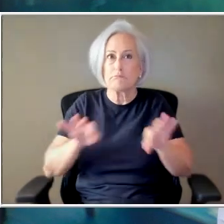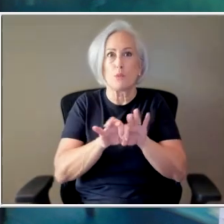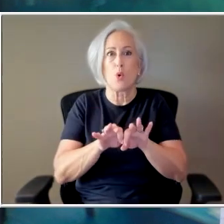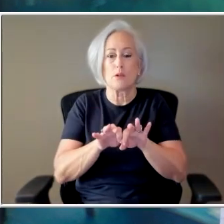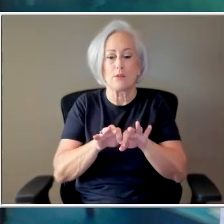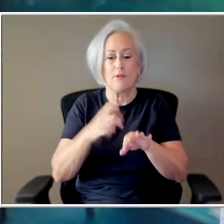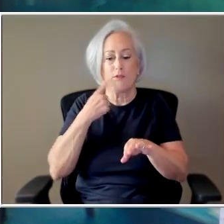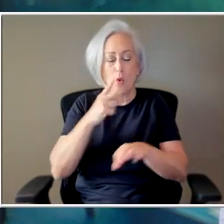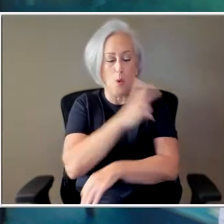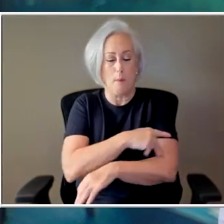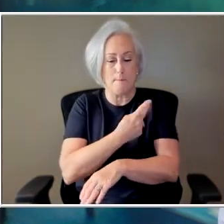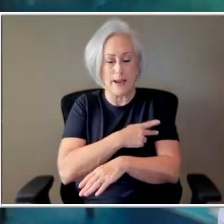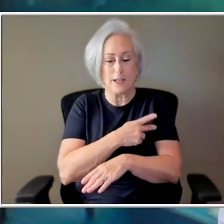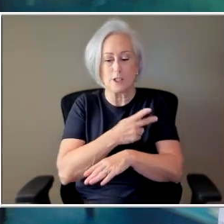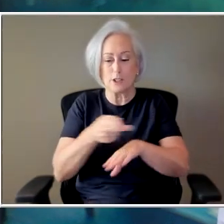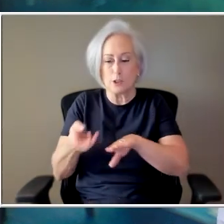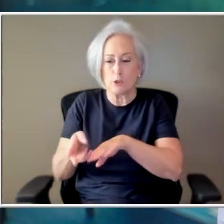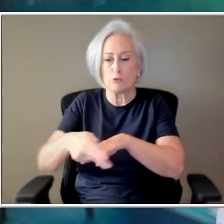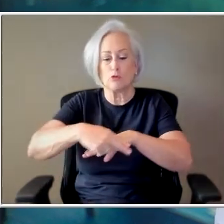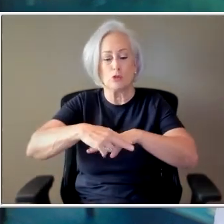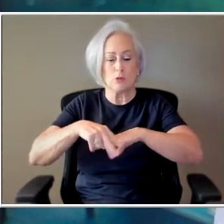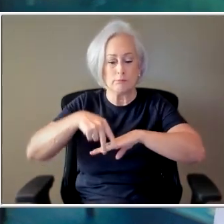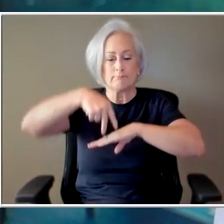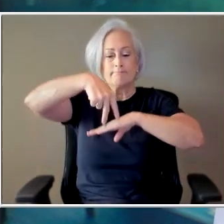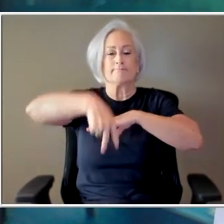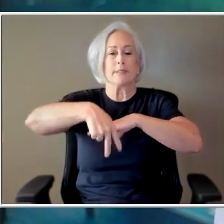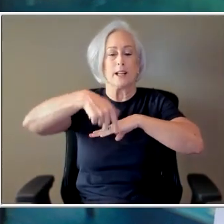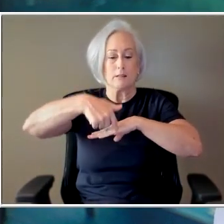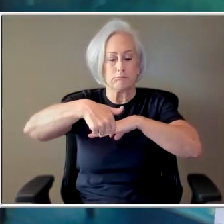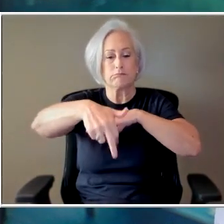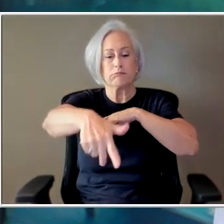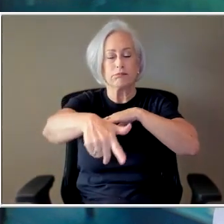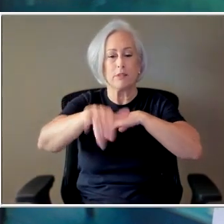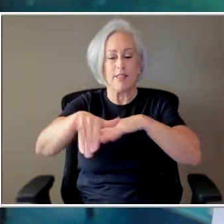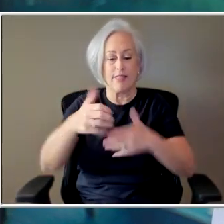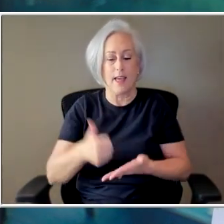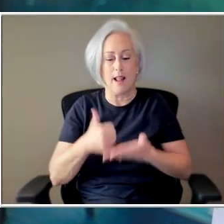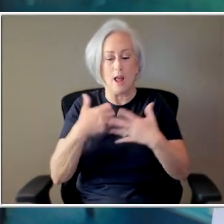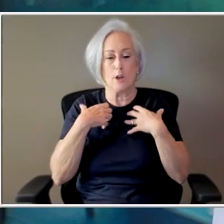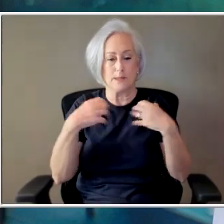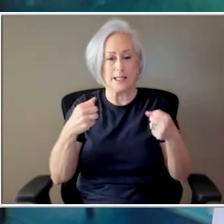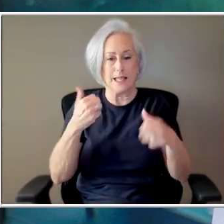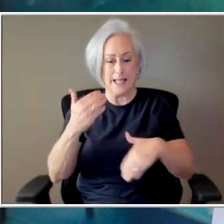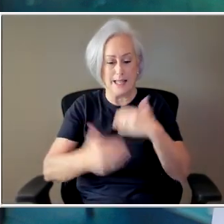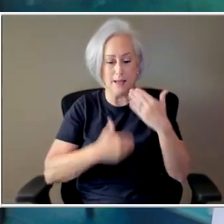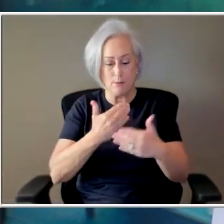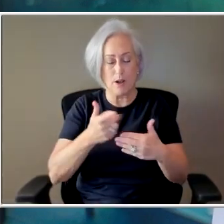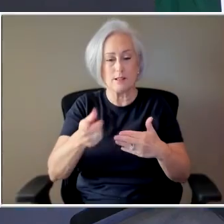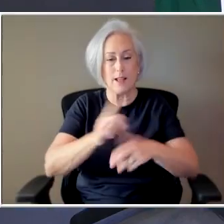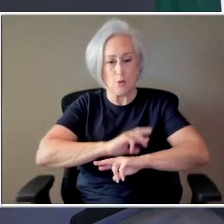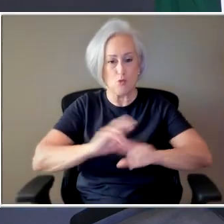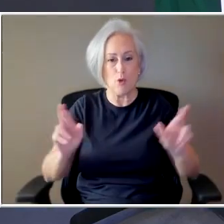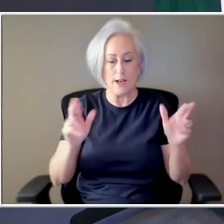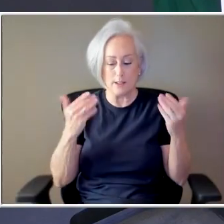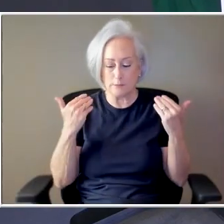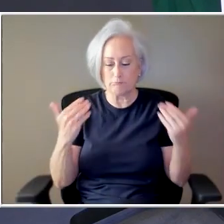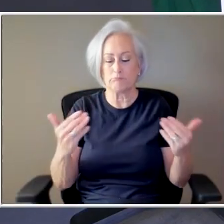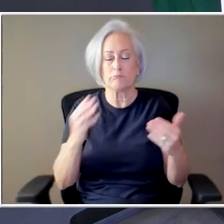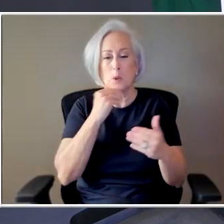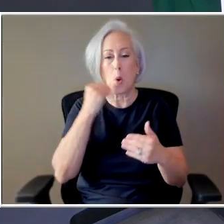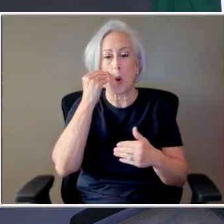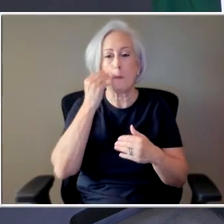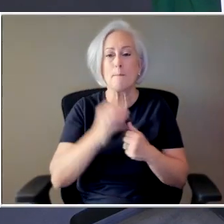feet, keep them moving forward. That helps the healing process and gets them ready to go home. Watching